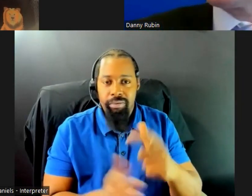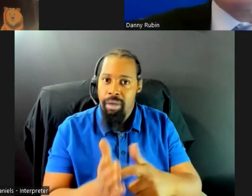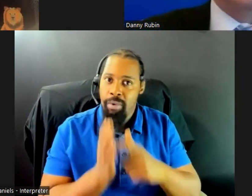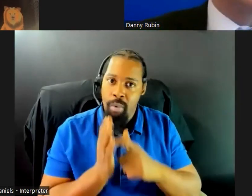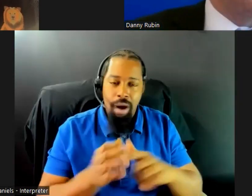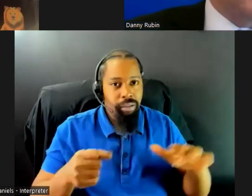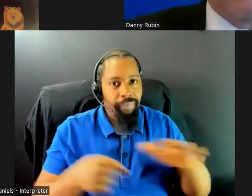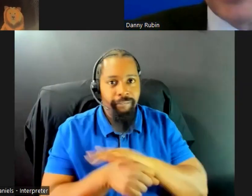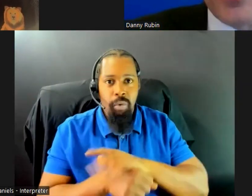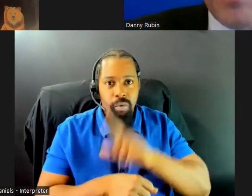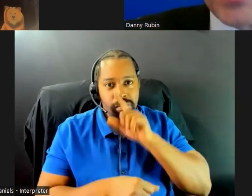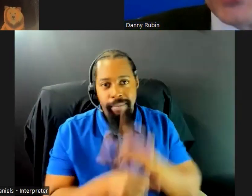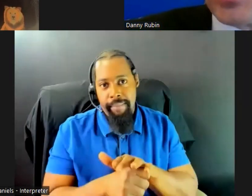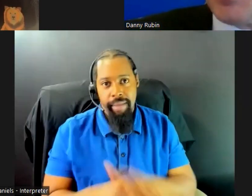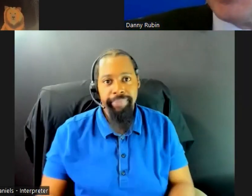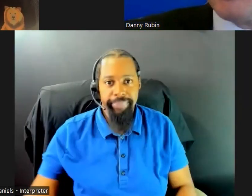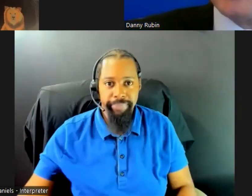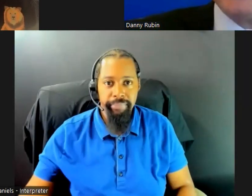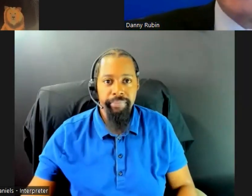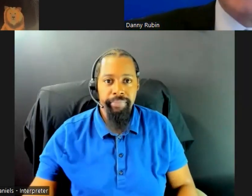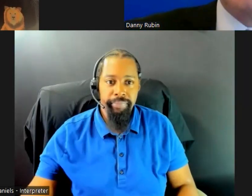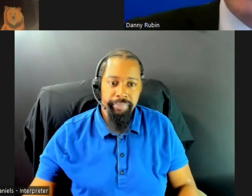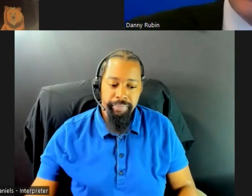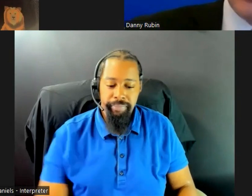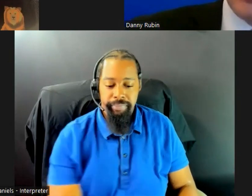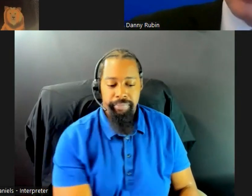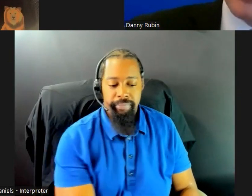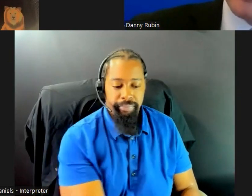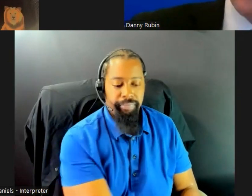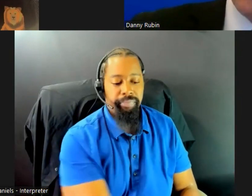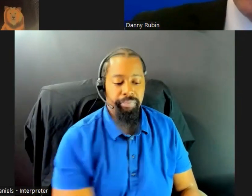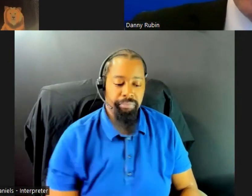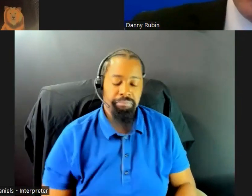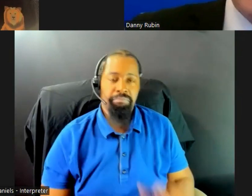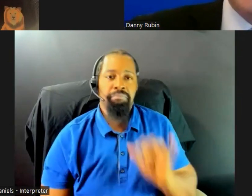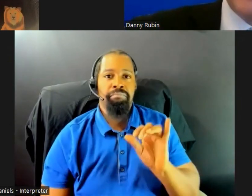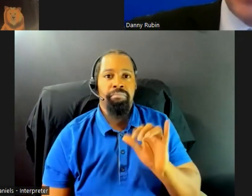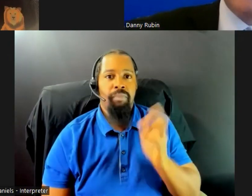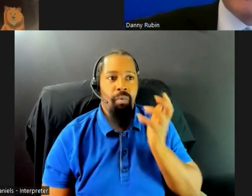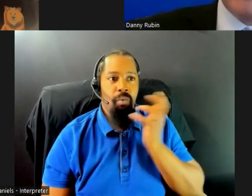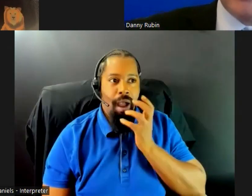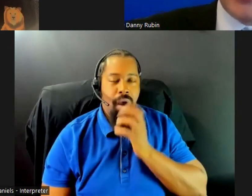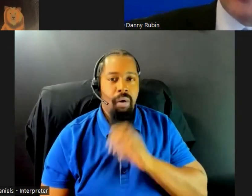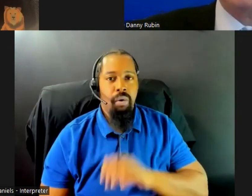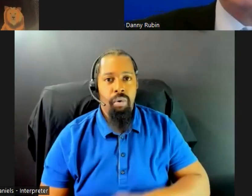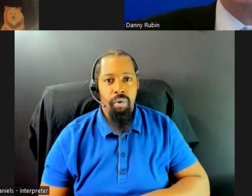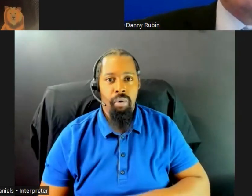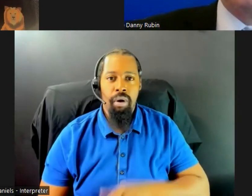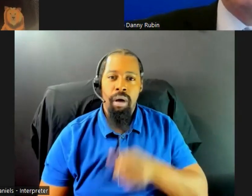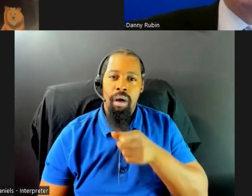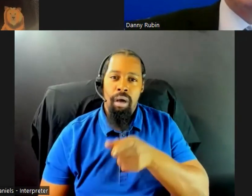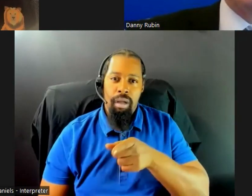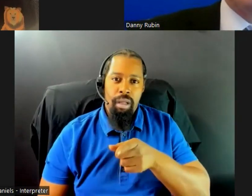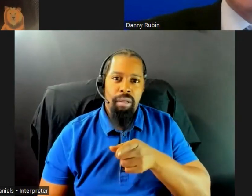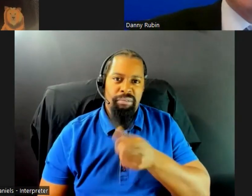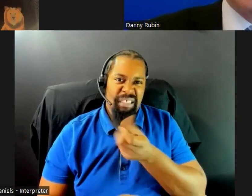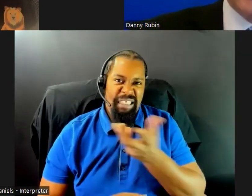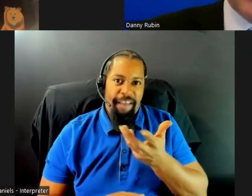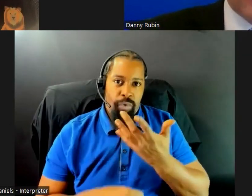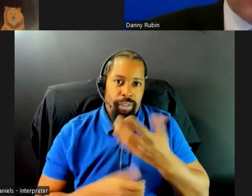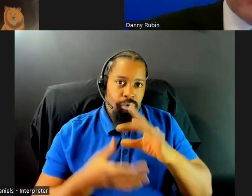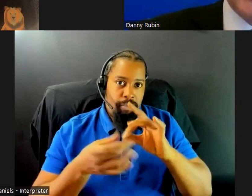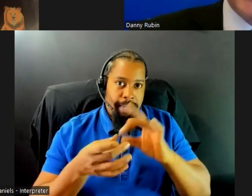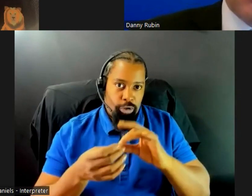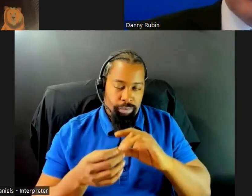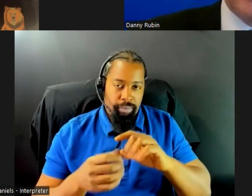Wow. You know, I want to go back to a couple of things you said. First of all, one thing I'm hearing from you, and I hope the students are too, is that when you